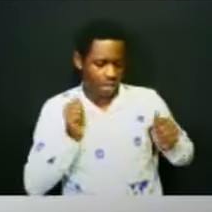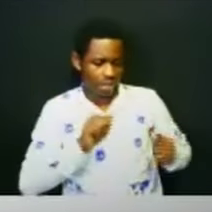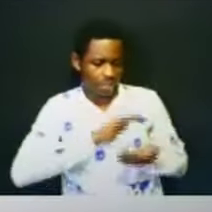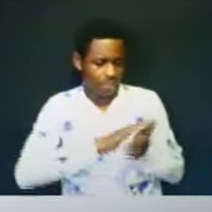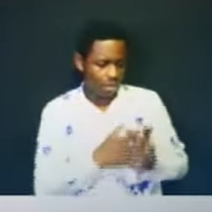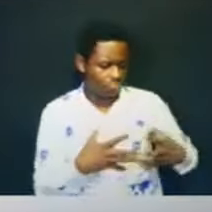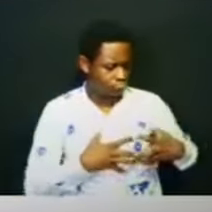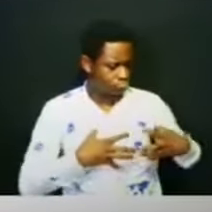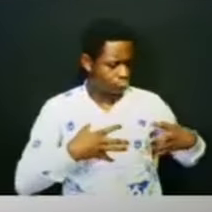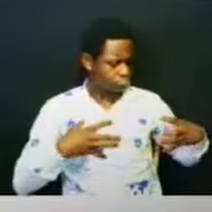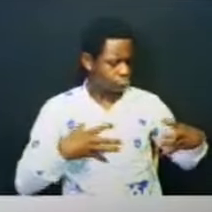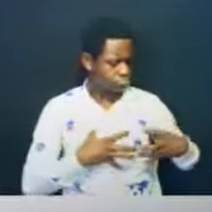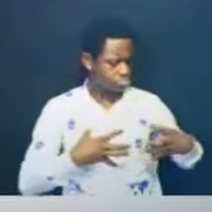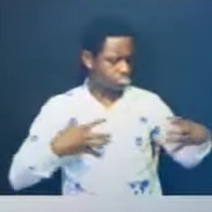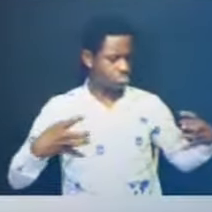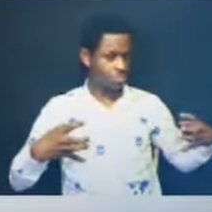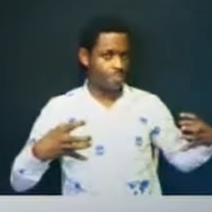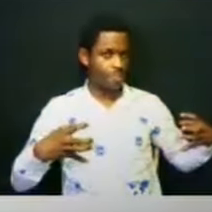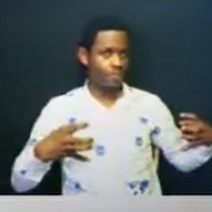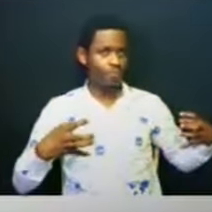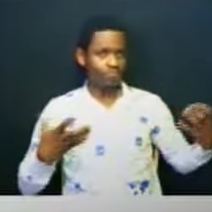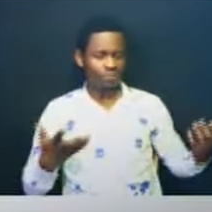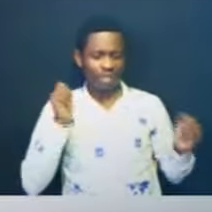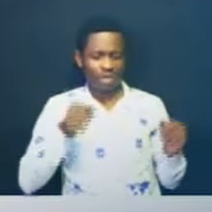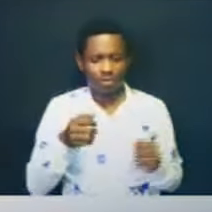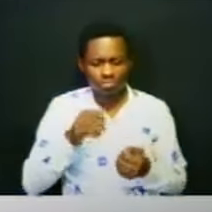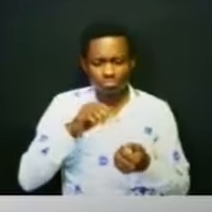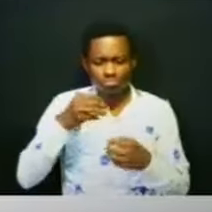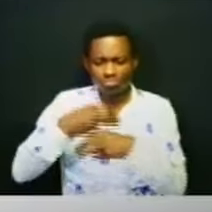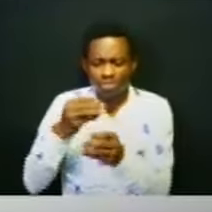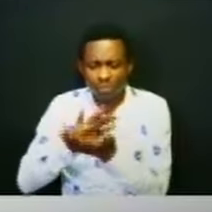It causes ulcers. High blood